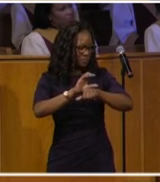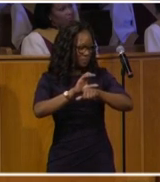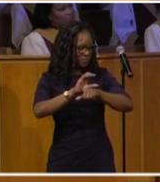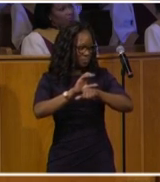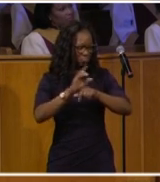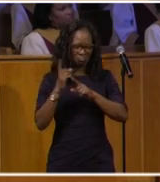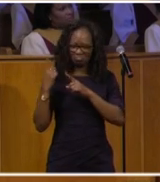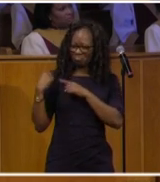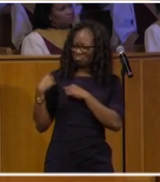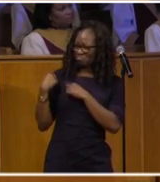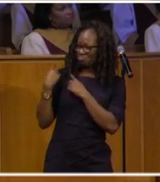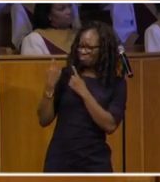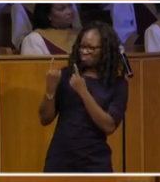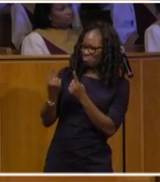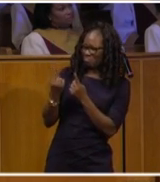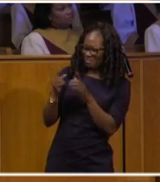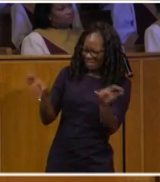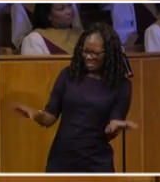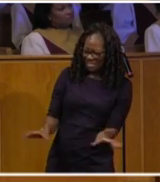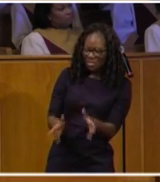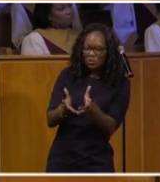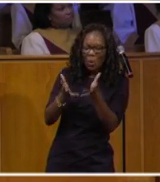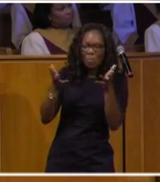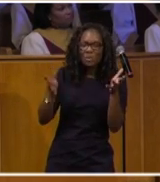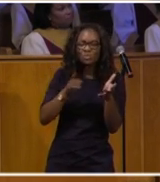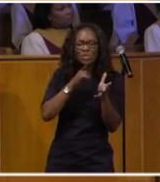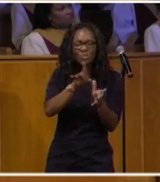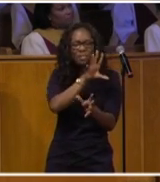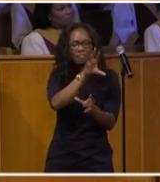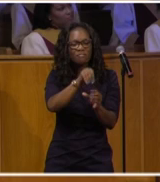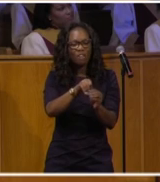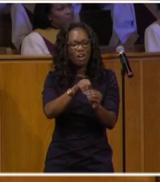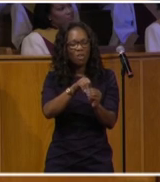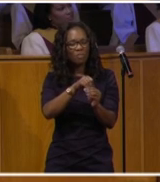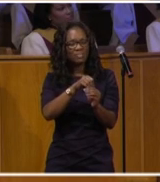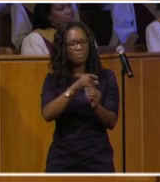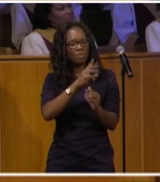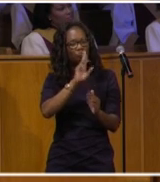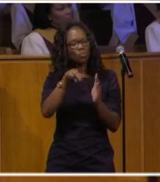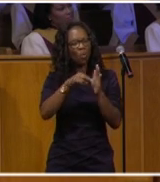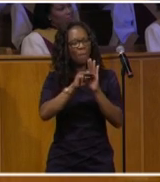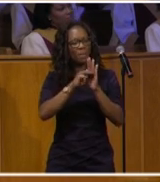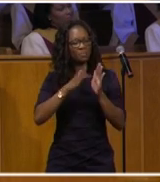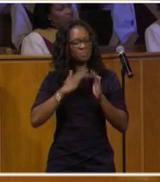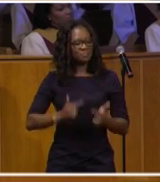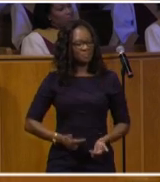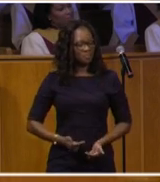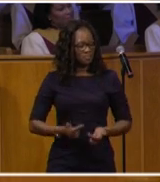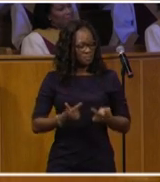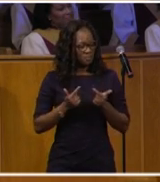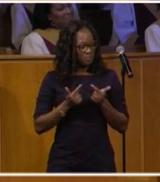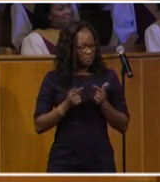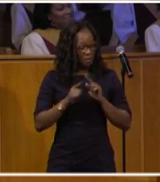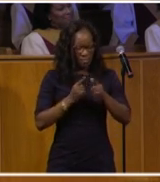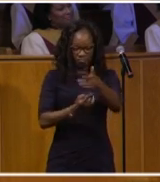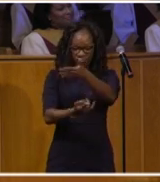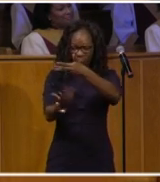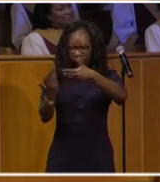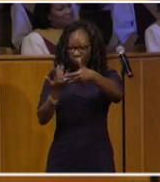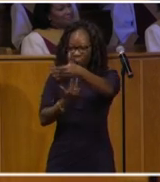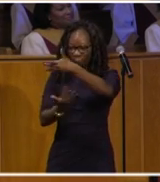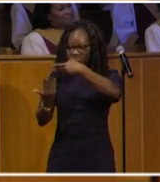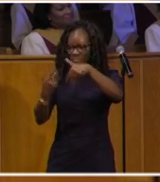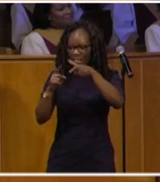have been so much and played such a great role in my life. Wow. The fellowship and